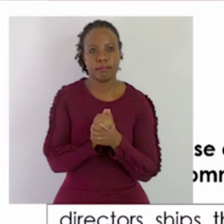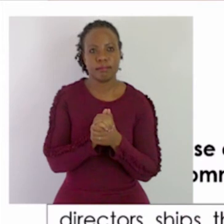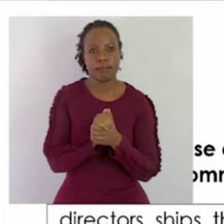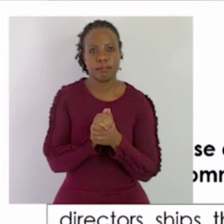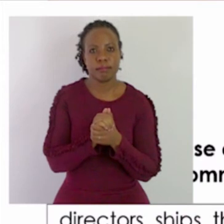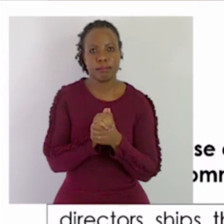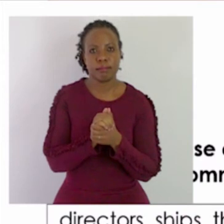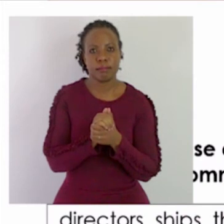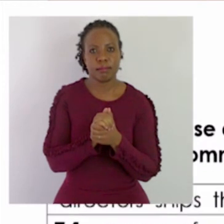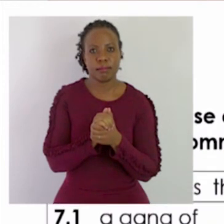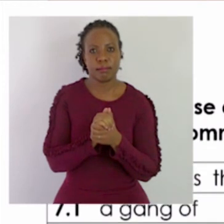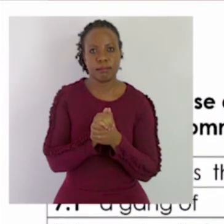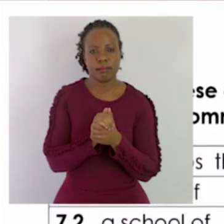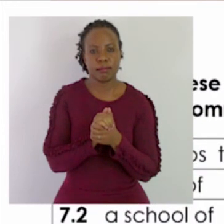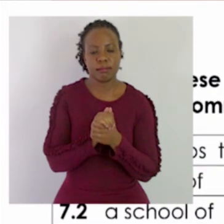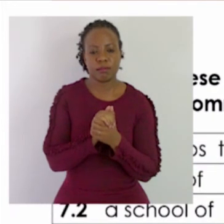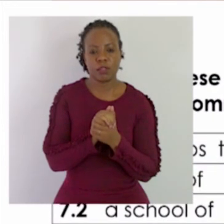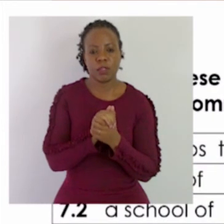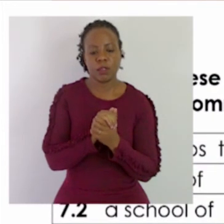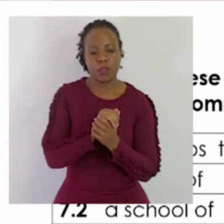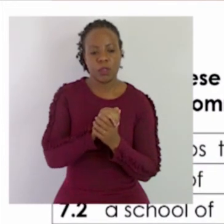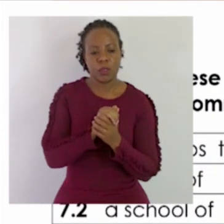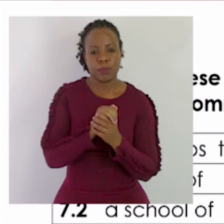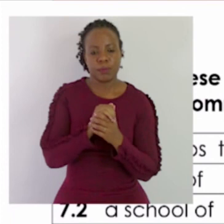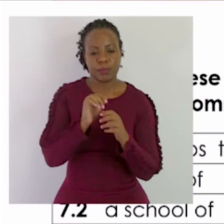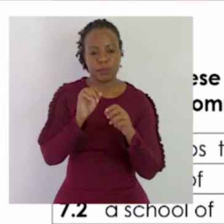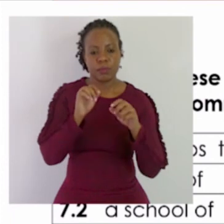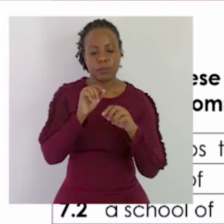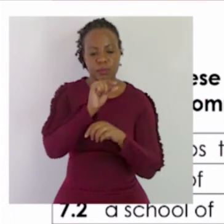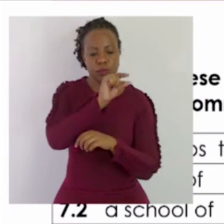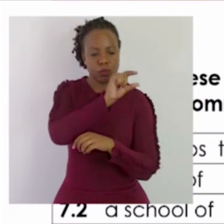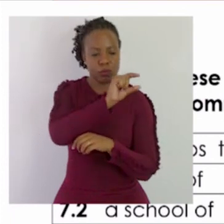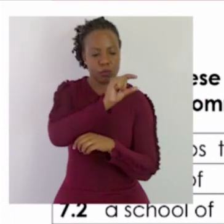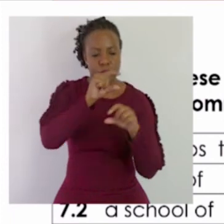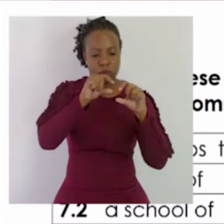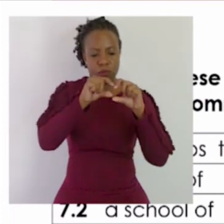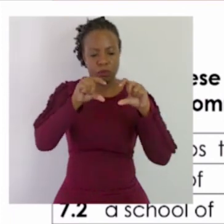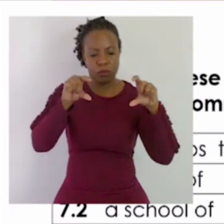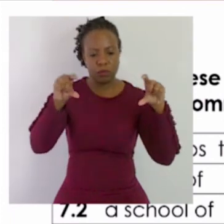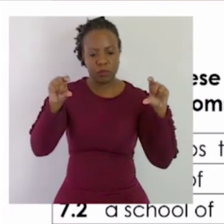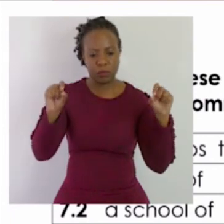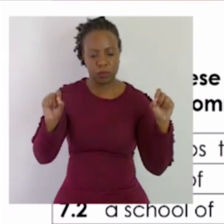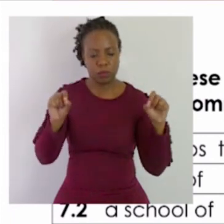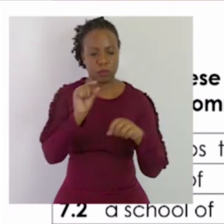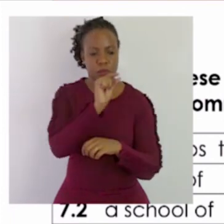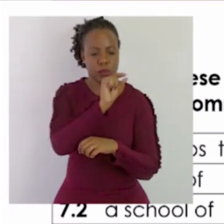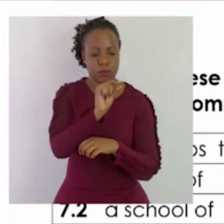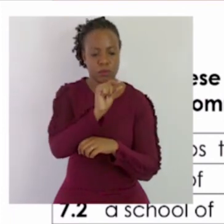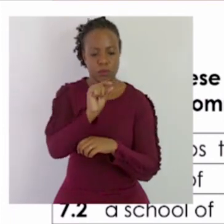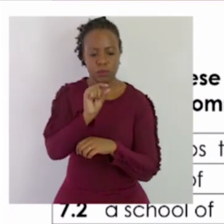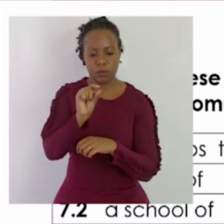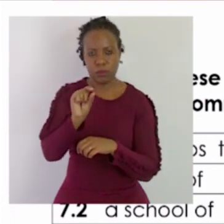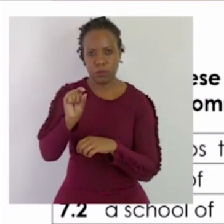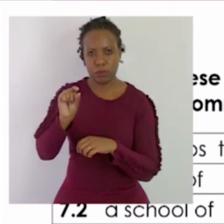who does these collective nouns describe? Who does these collective nouns describe? This is